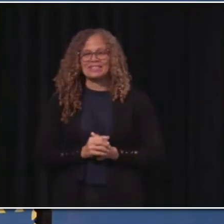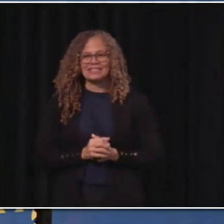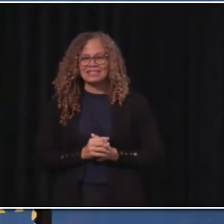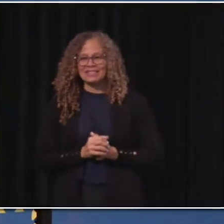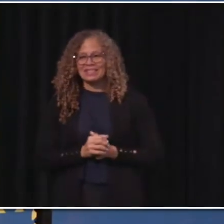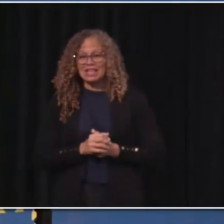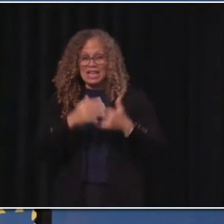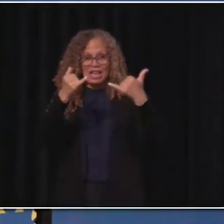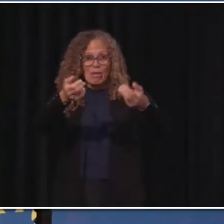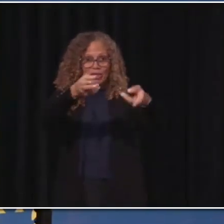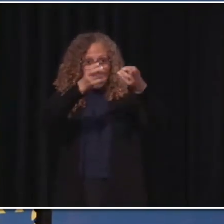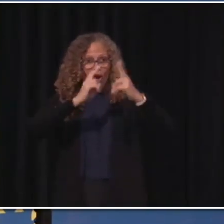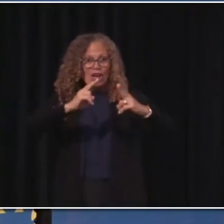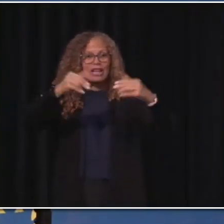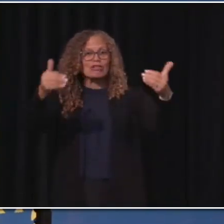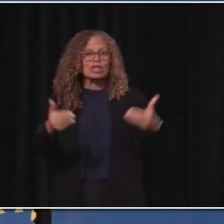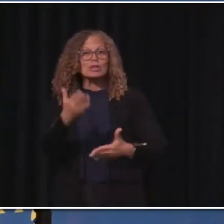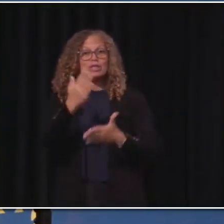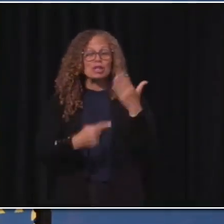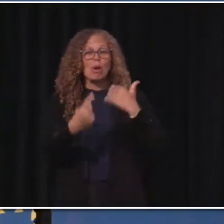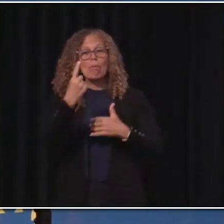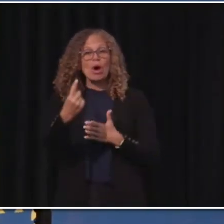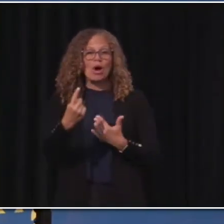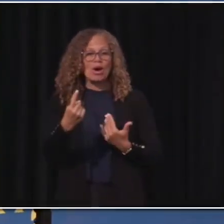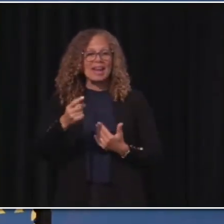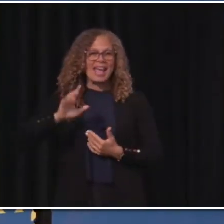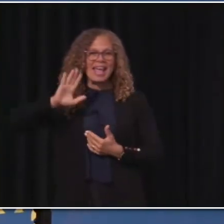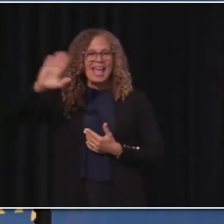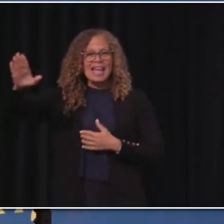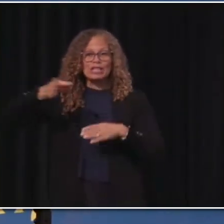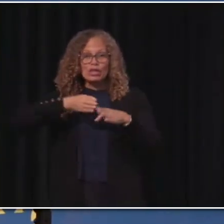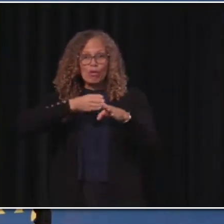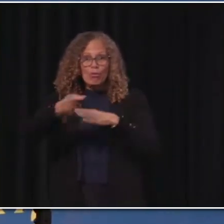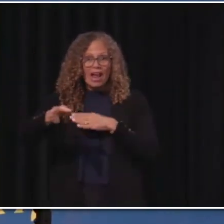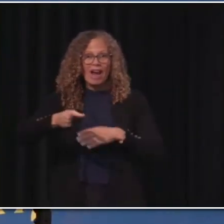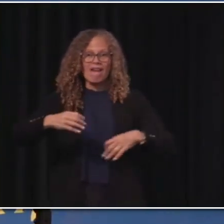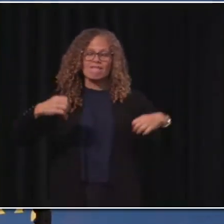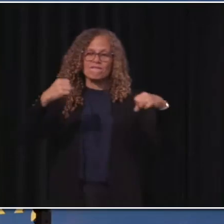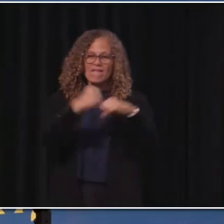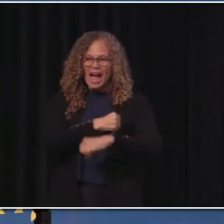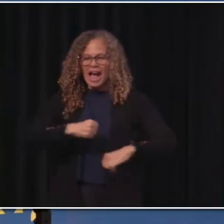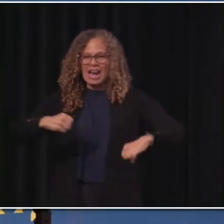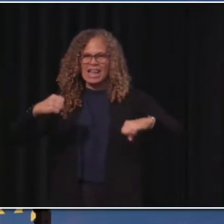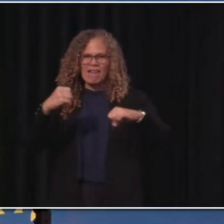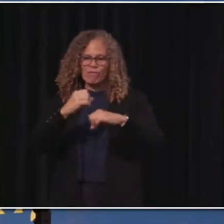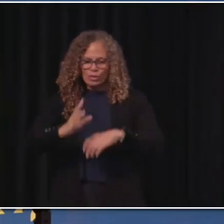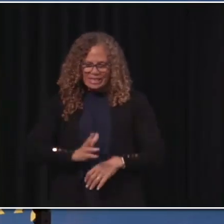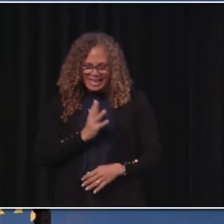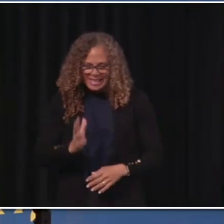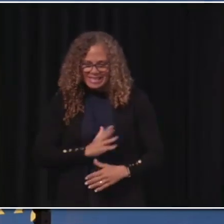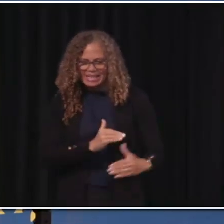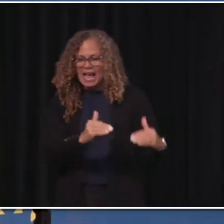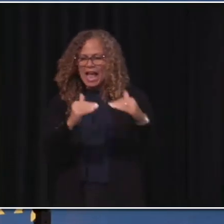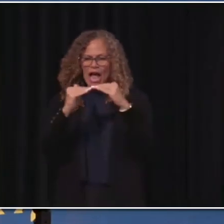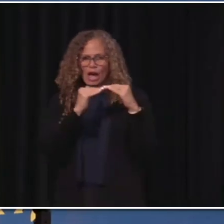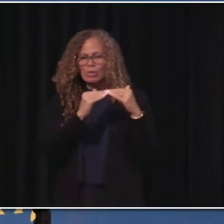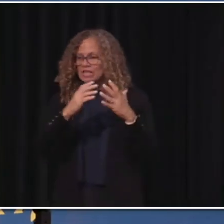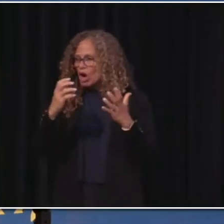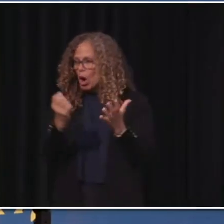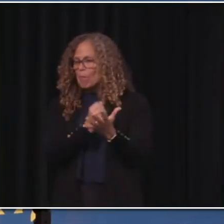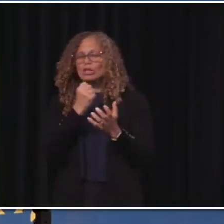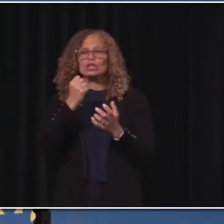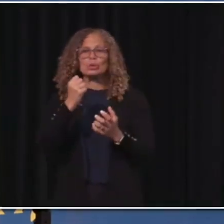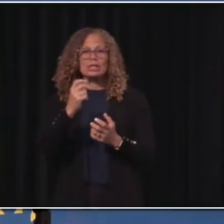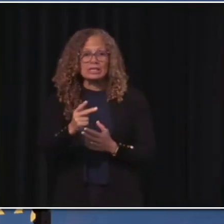is my honor to introduce someone who has spent his career fighting for dignity, equity, and